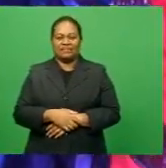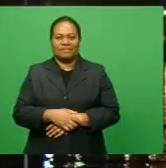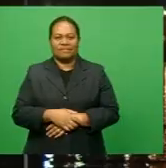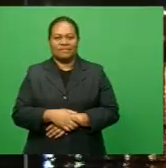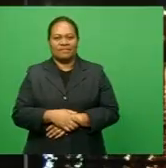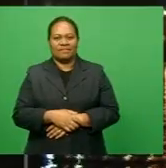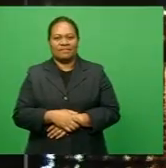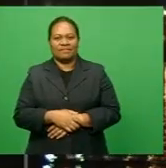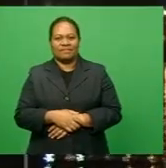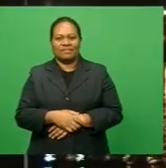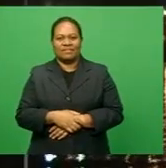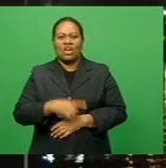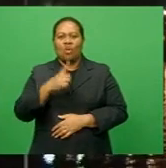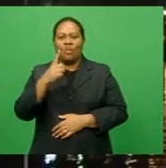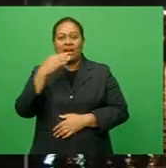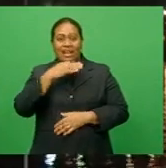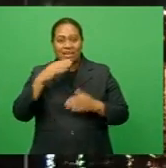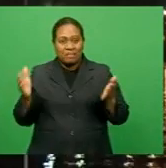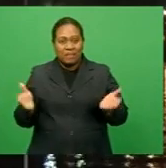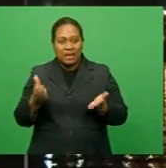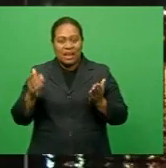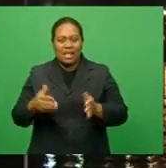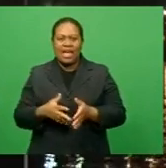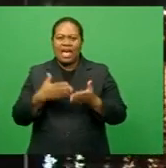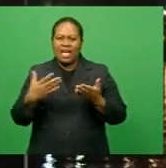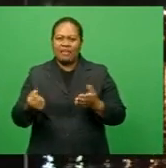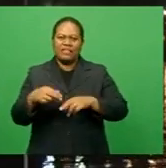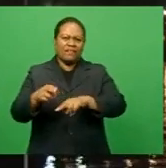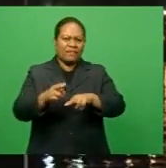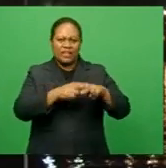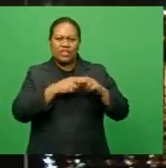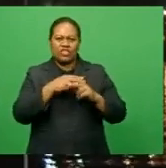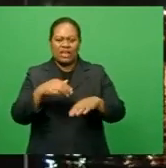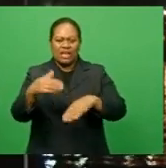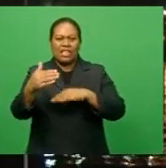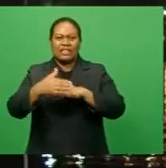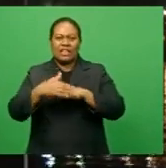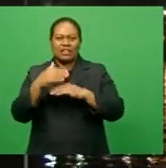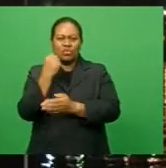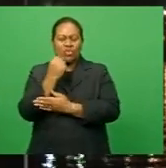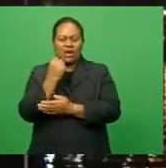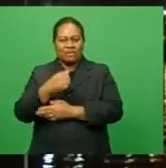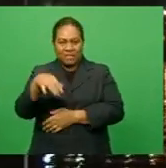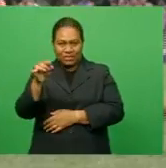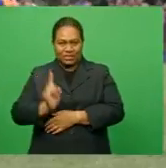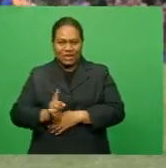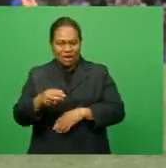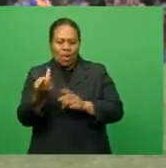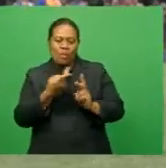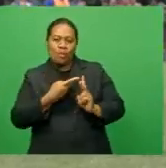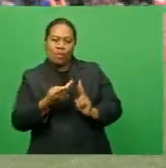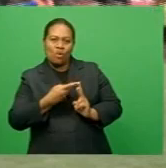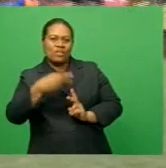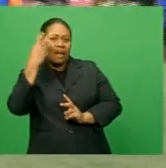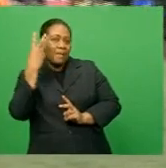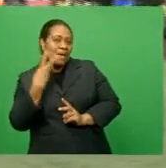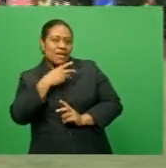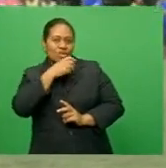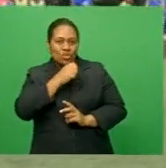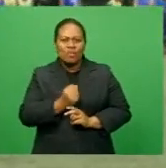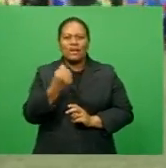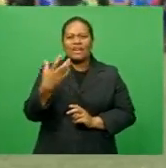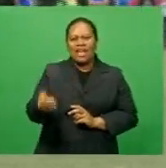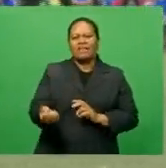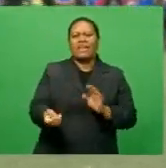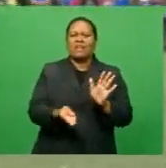Sports. About 100 players turned up for the Fiji touch rugby trials today. The trials for both the men's and women's teams were held at